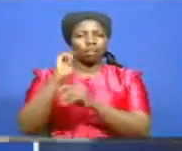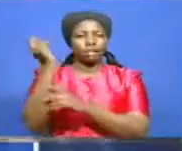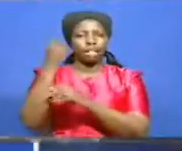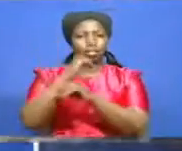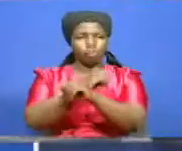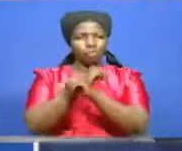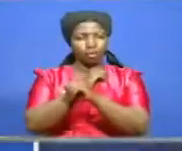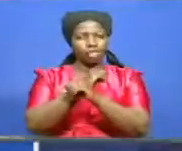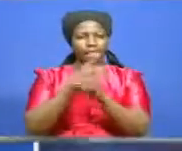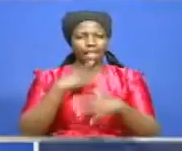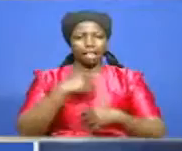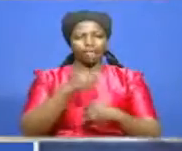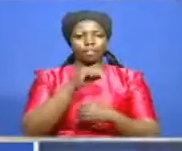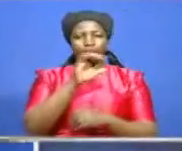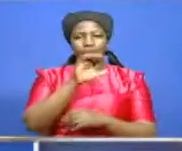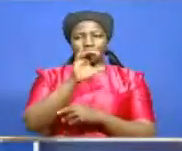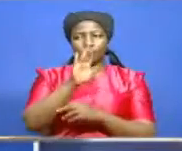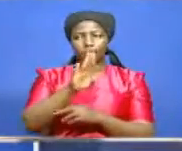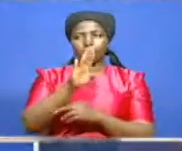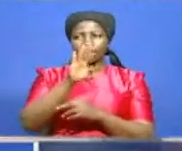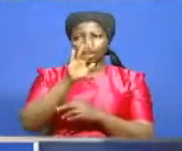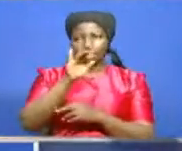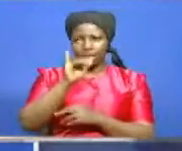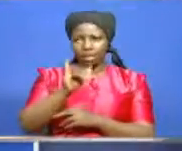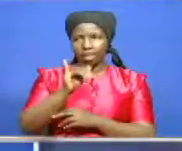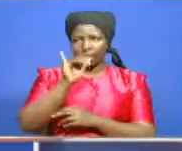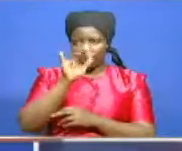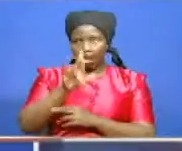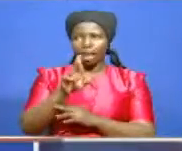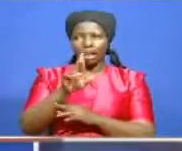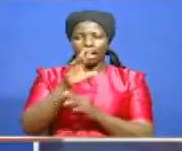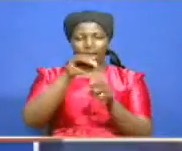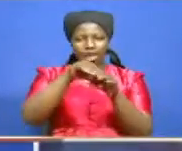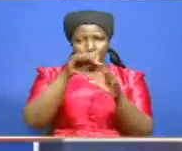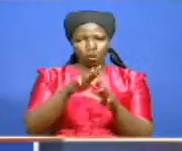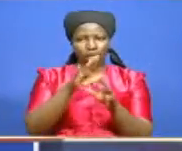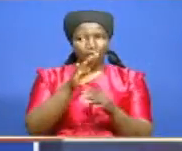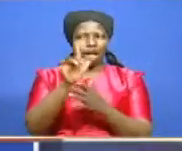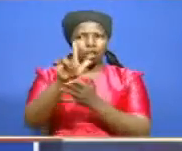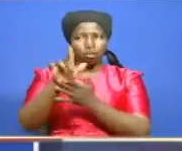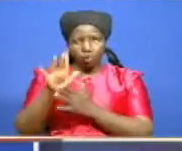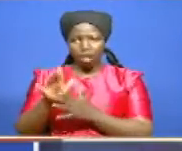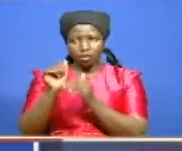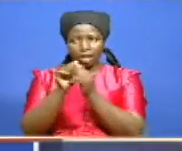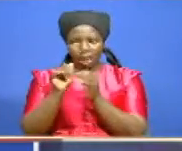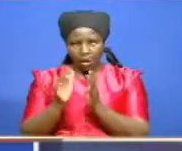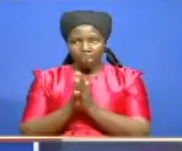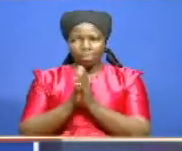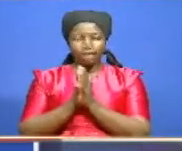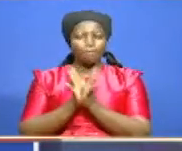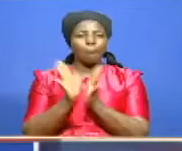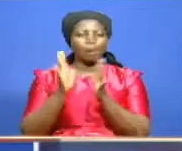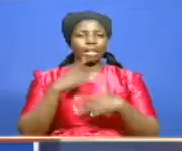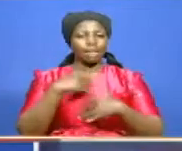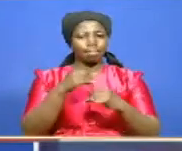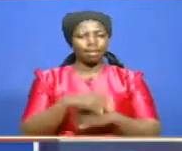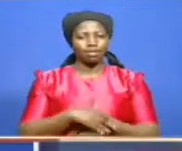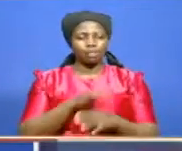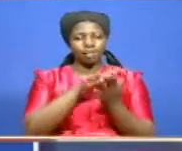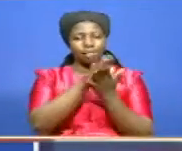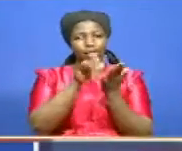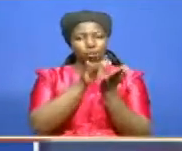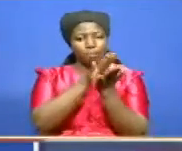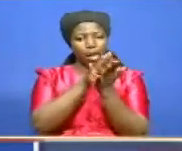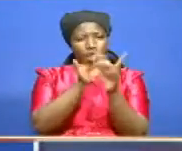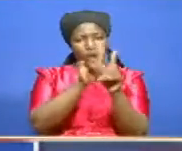of CBLIR depositors, its creditors, and the wider public interest. The central bank has also tasked